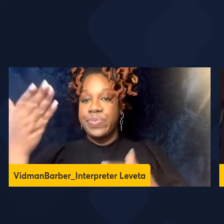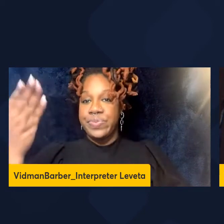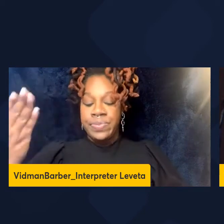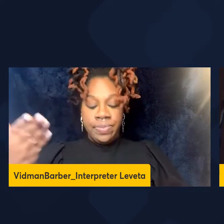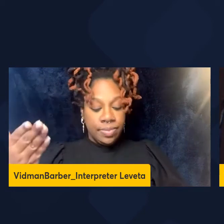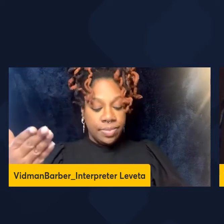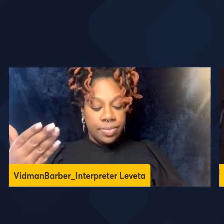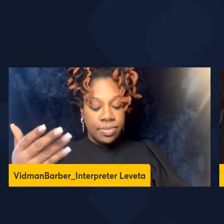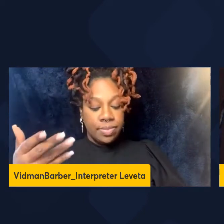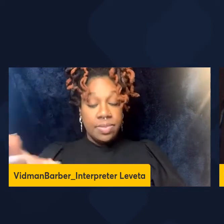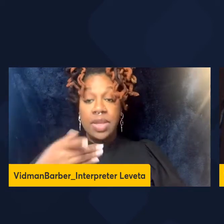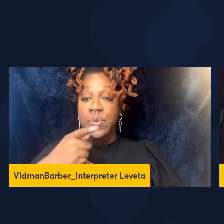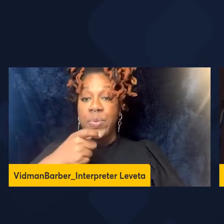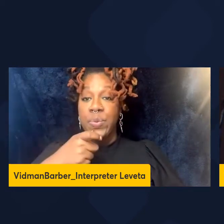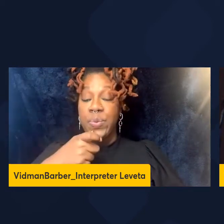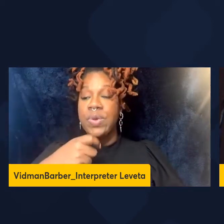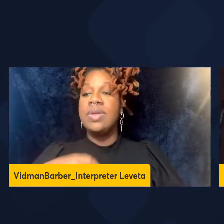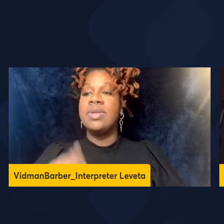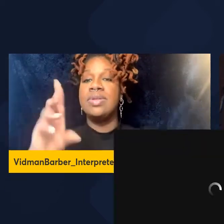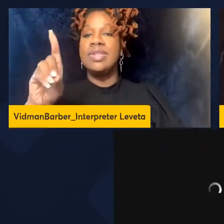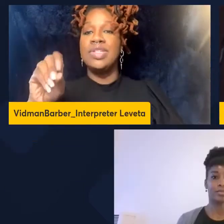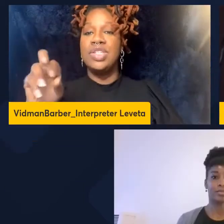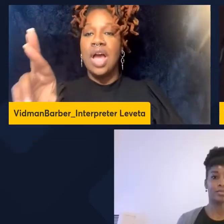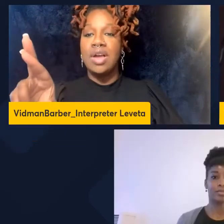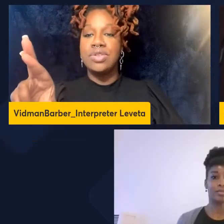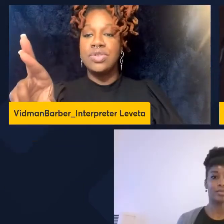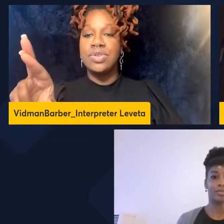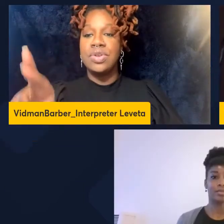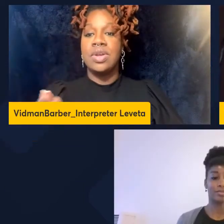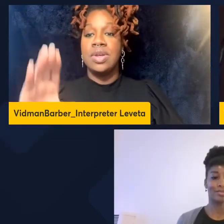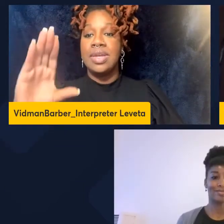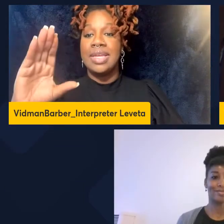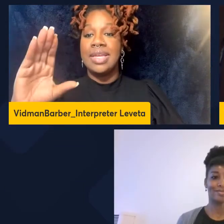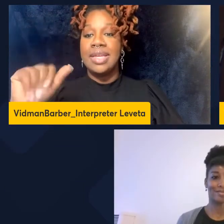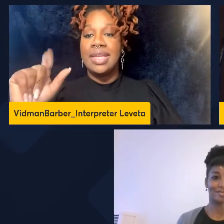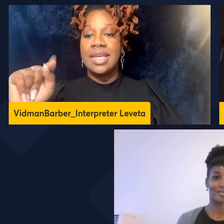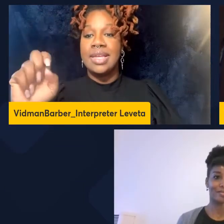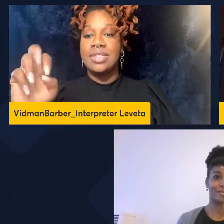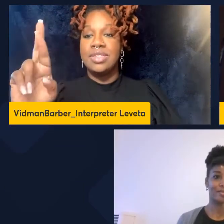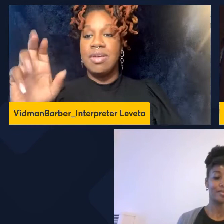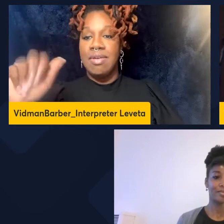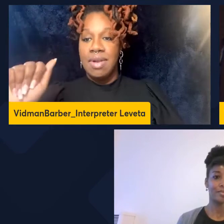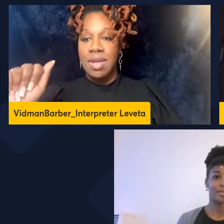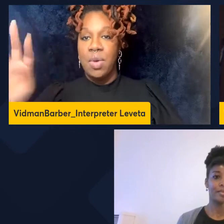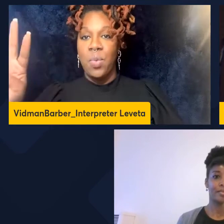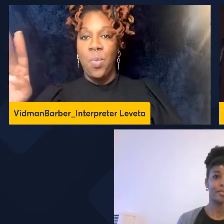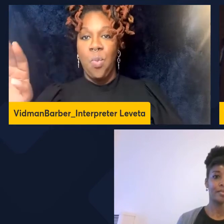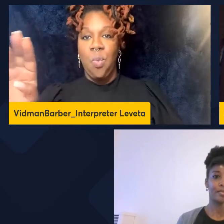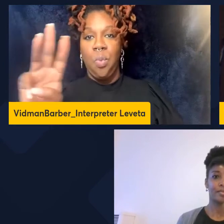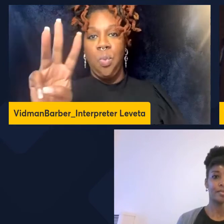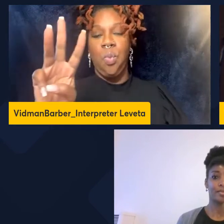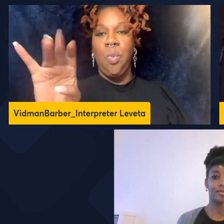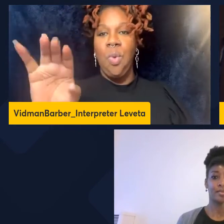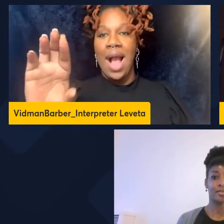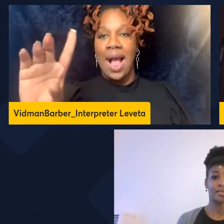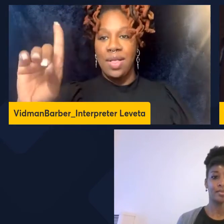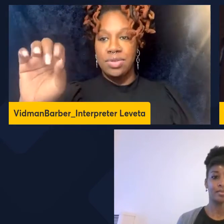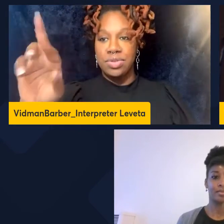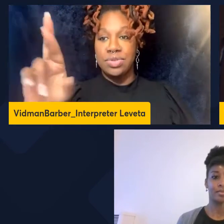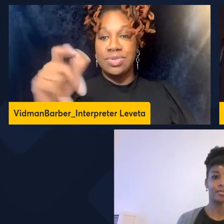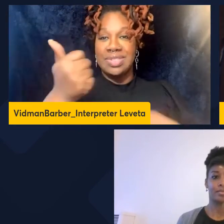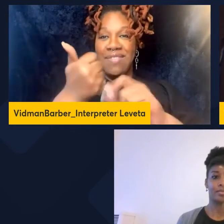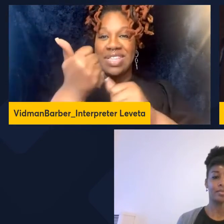guest is Dr. Catera Wilder. So Dr. Catera Wilder is an assistant professor in the Department